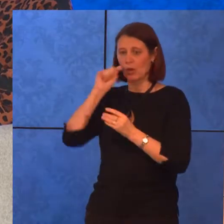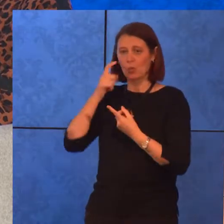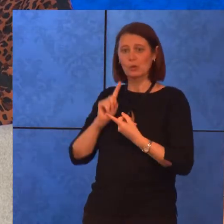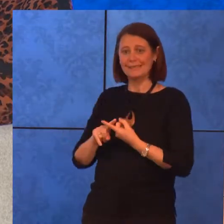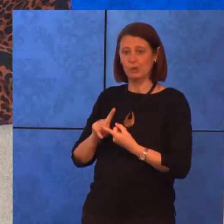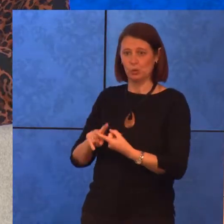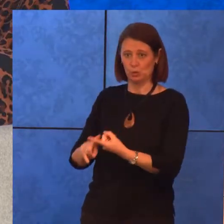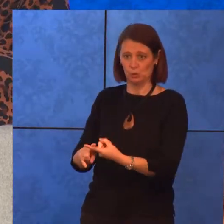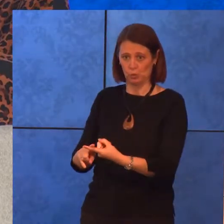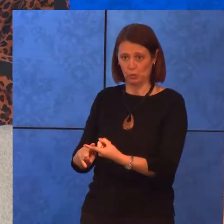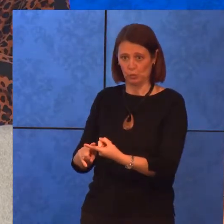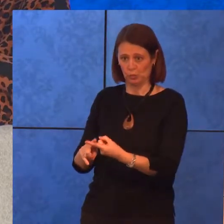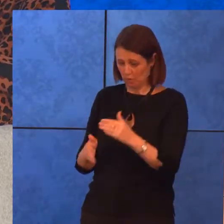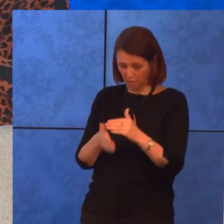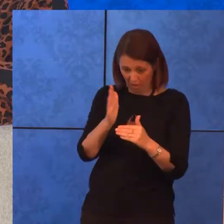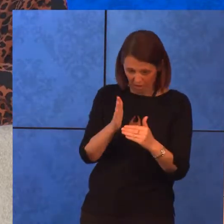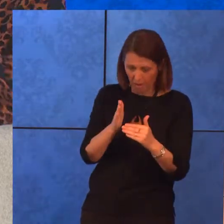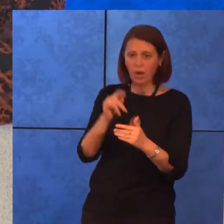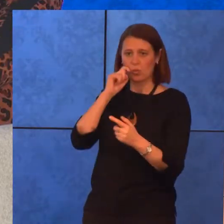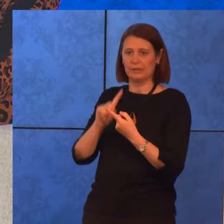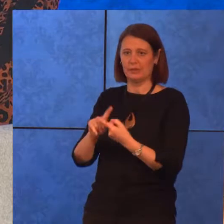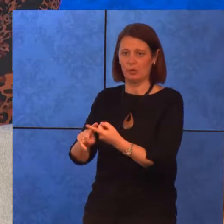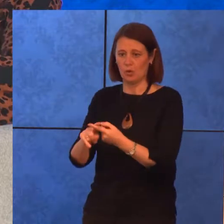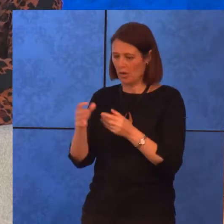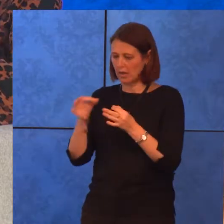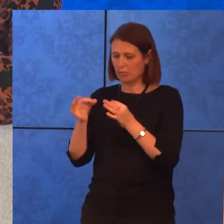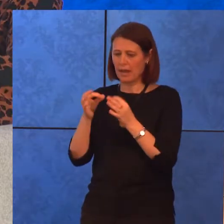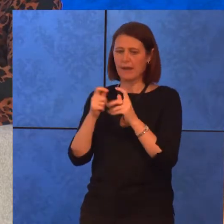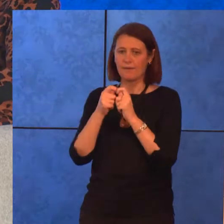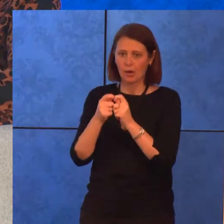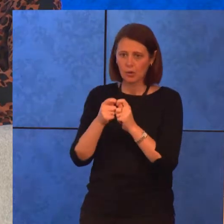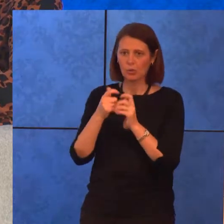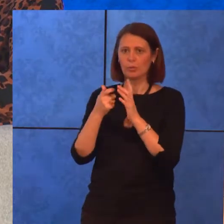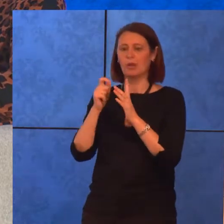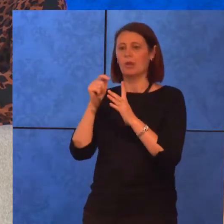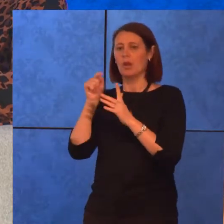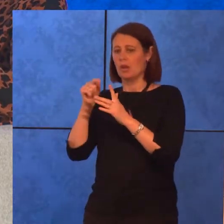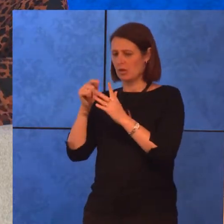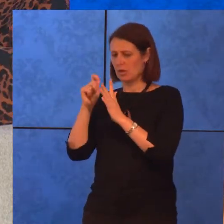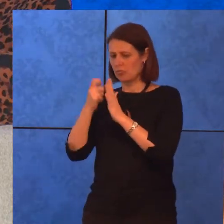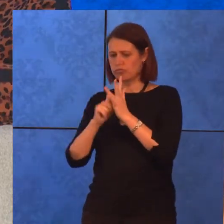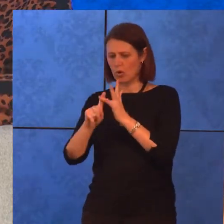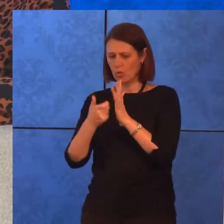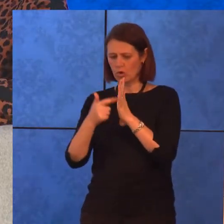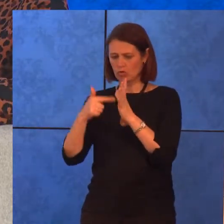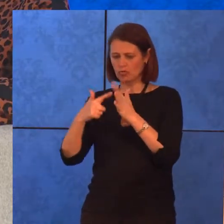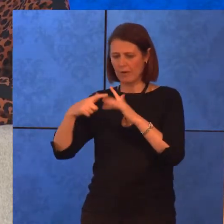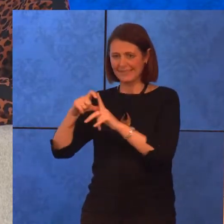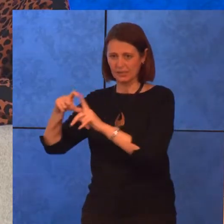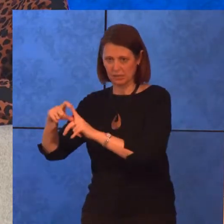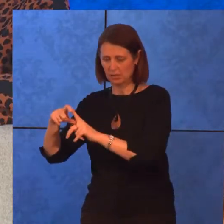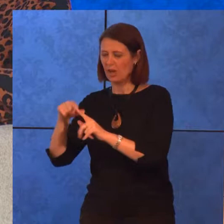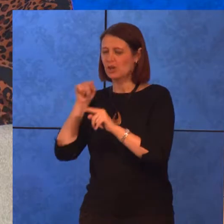continue. The plan value will be prorated, the service bookings will be prorated, so the plan doesn't actually run